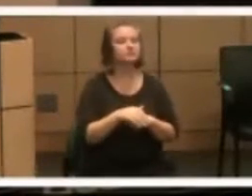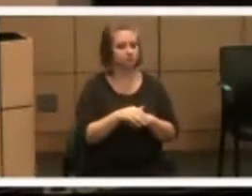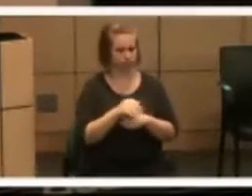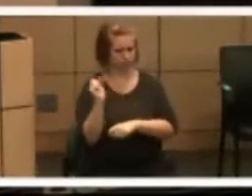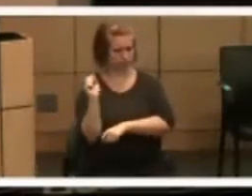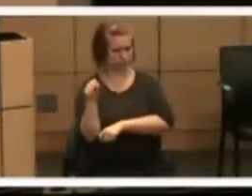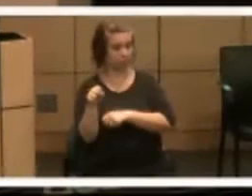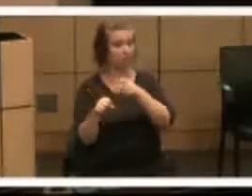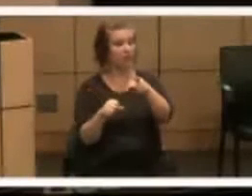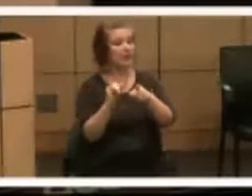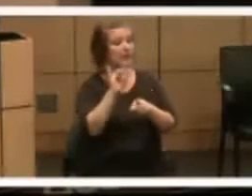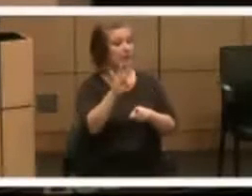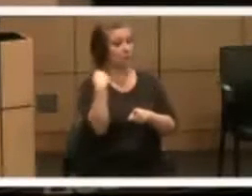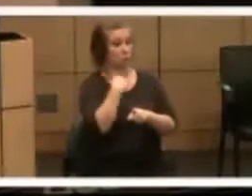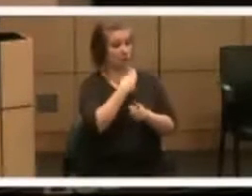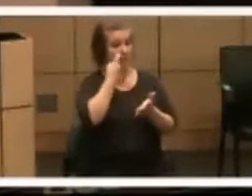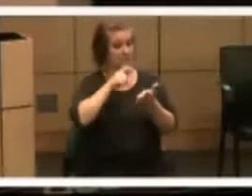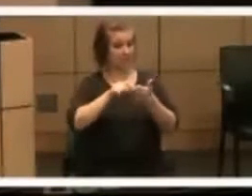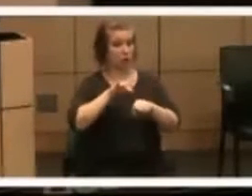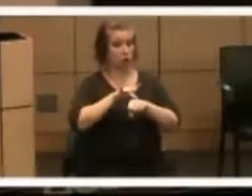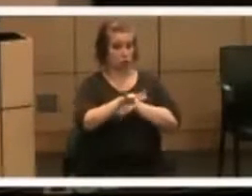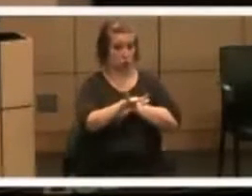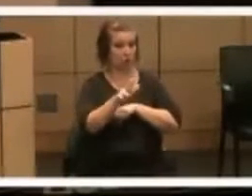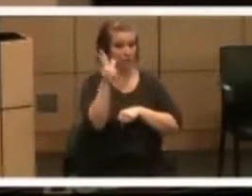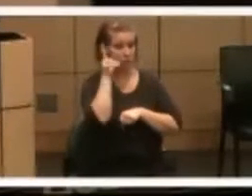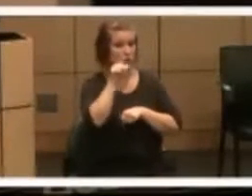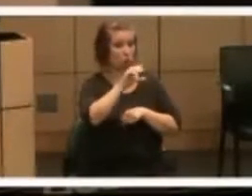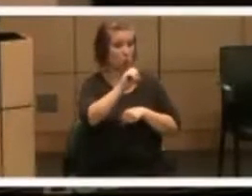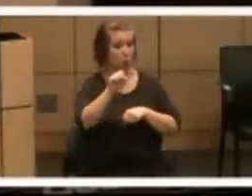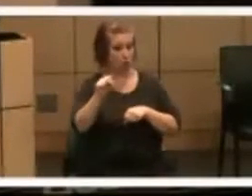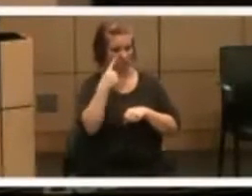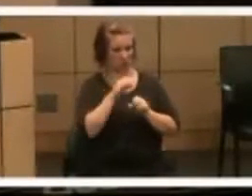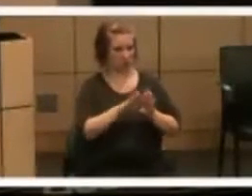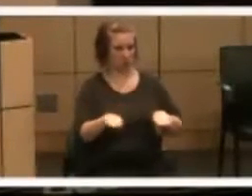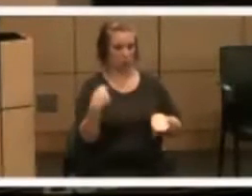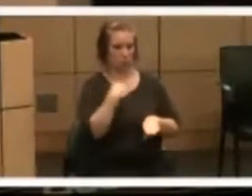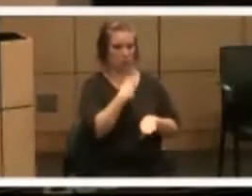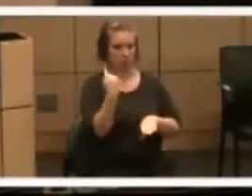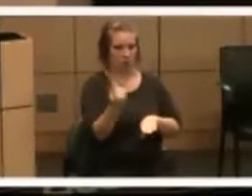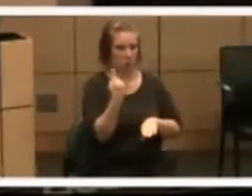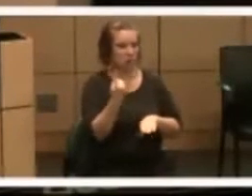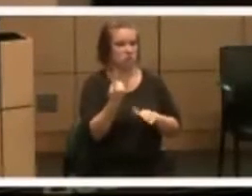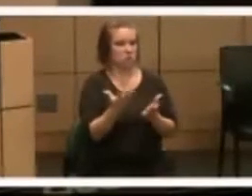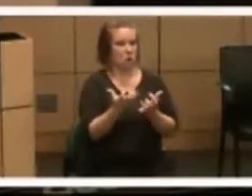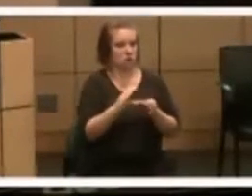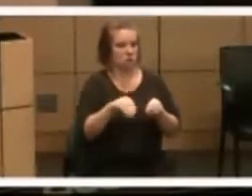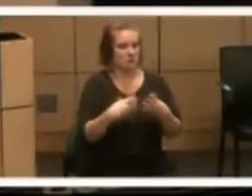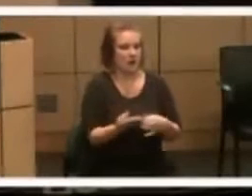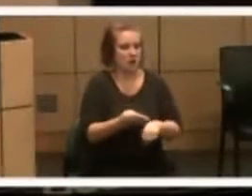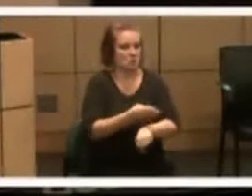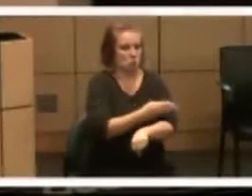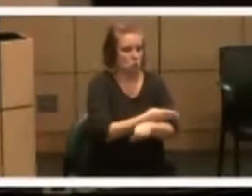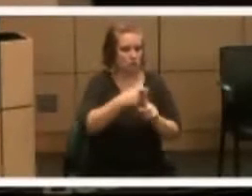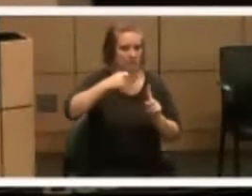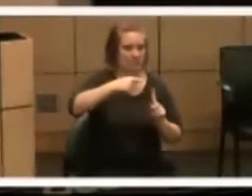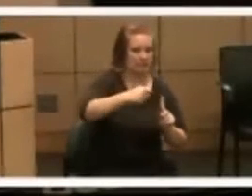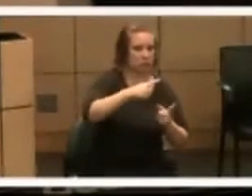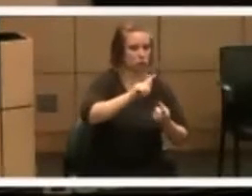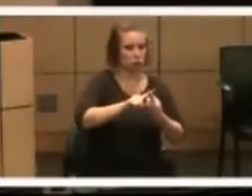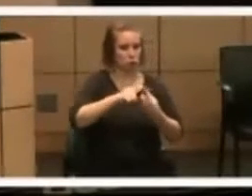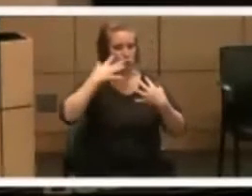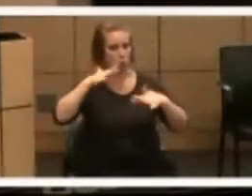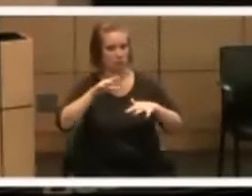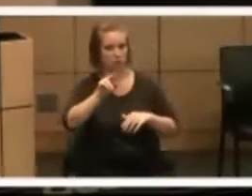identify early hearing loss in children, we're always really anxious to provide an improved signal-to-noise ratio and introduce